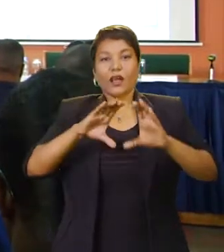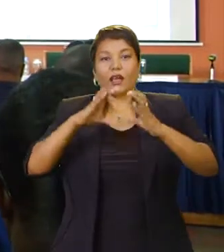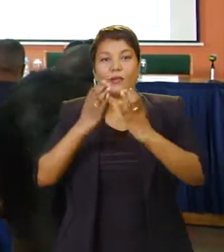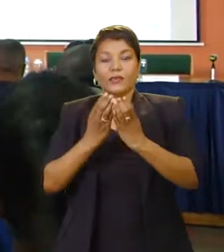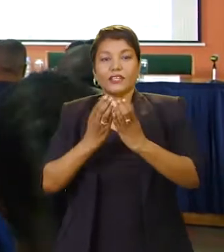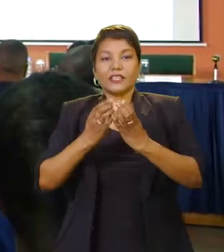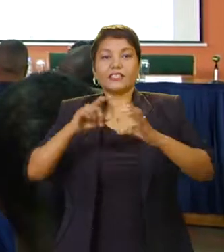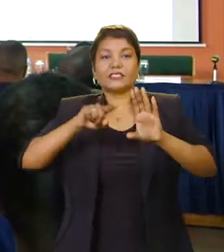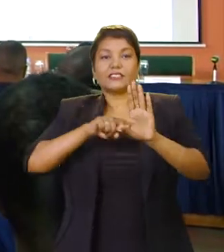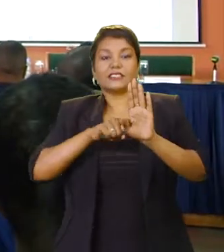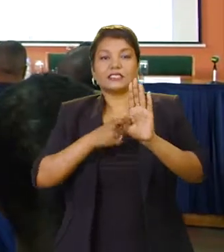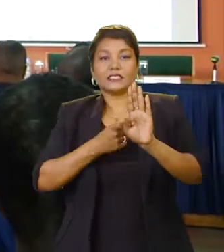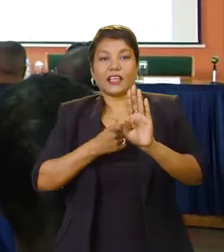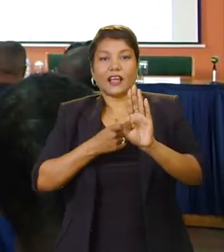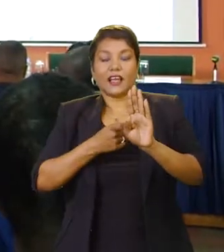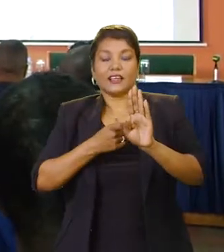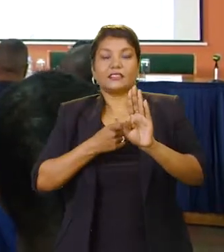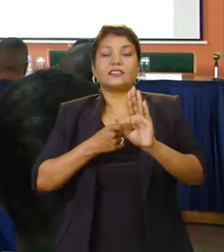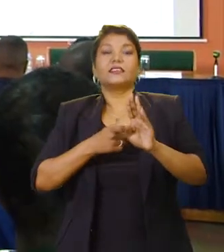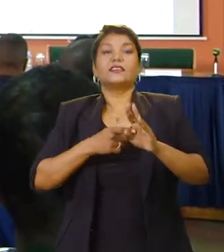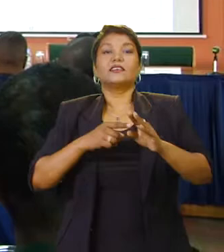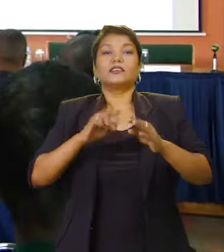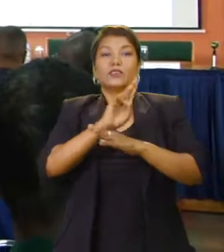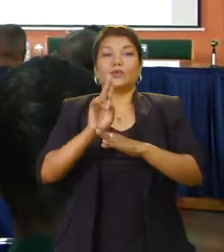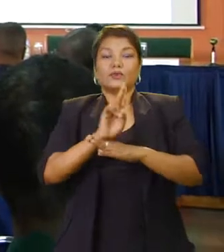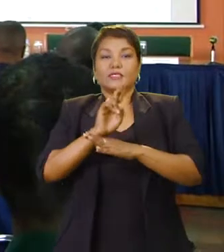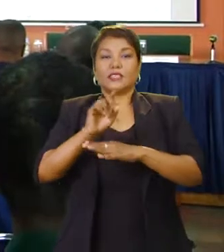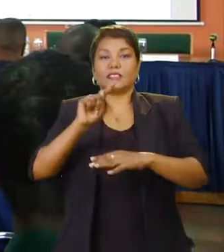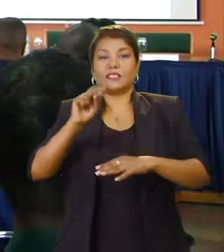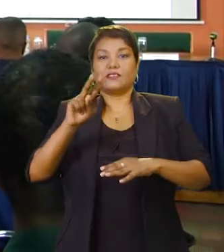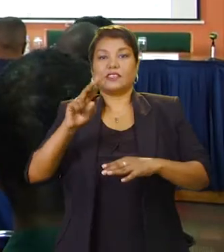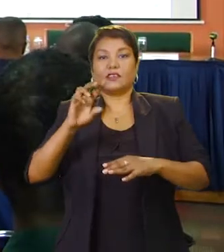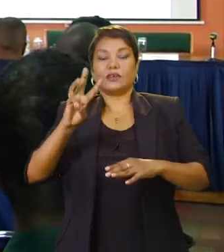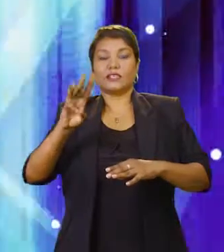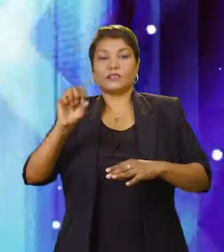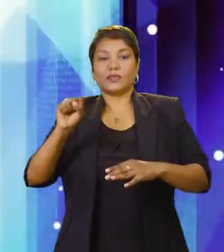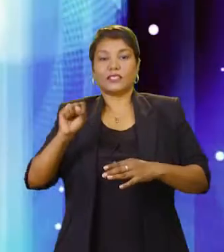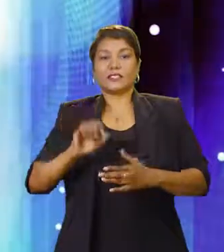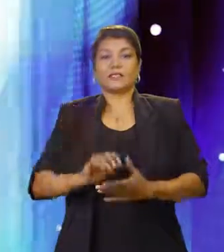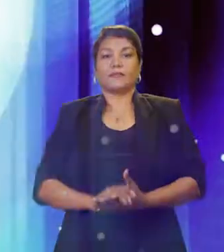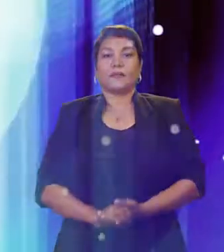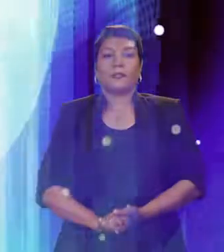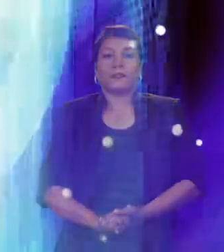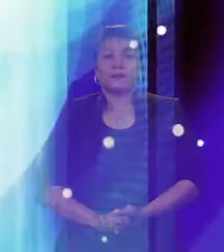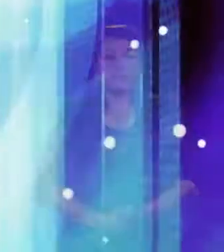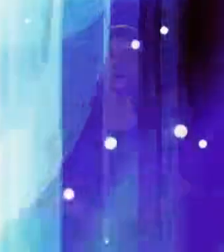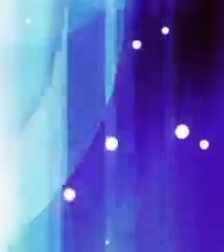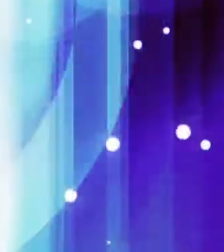start that process of approving database administrators and certifying white space devices.